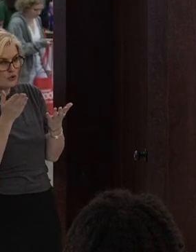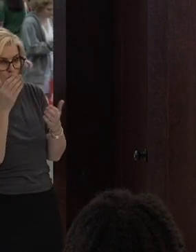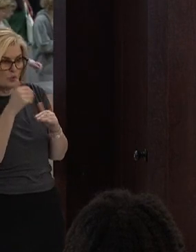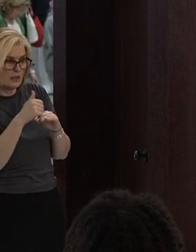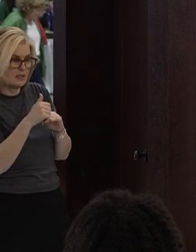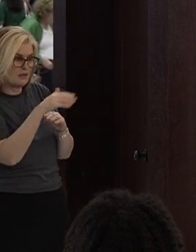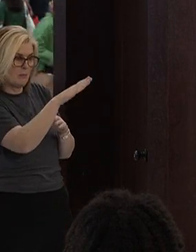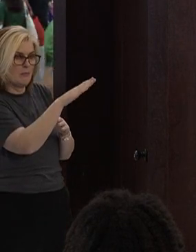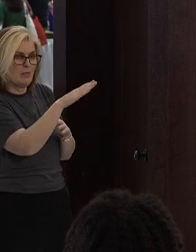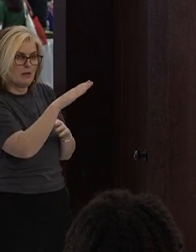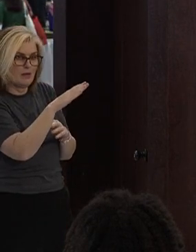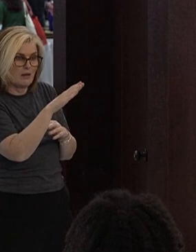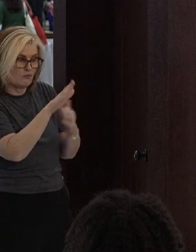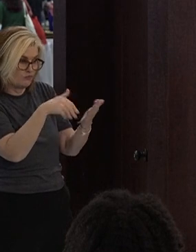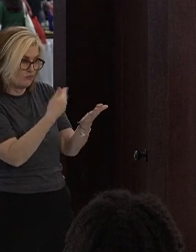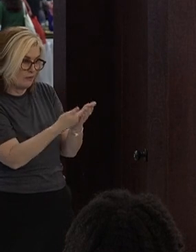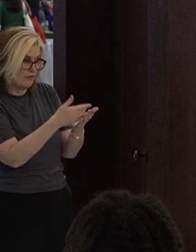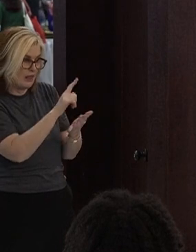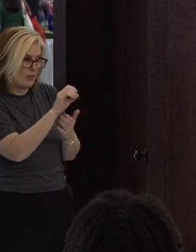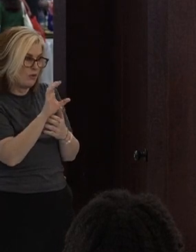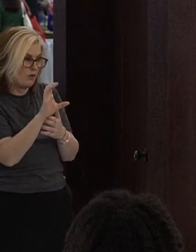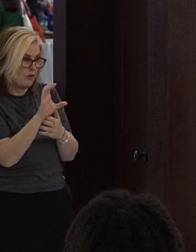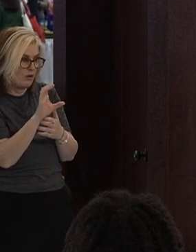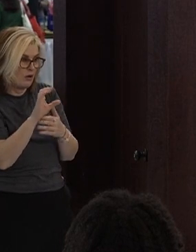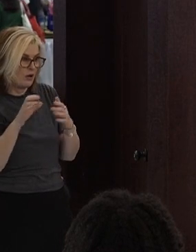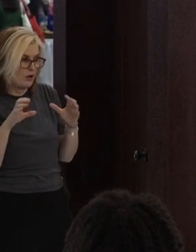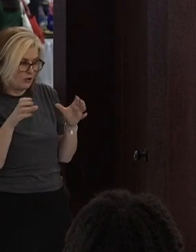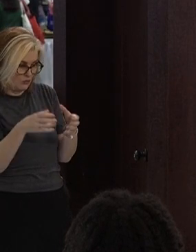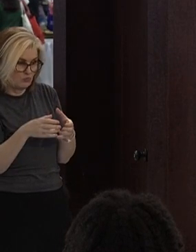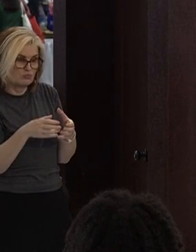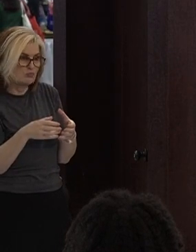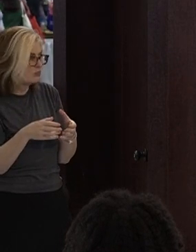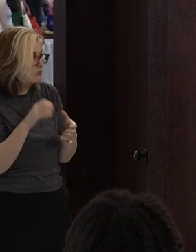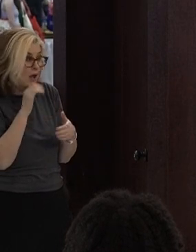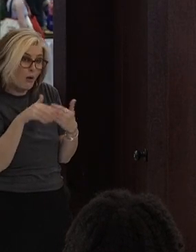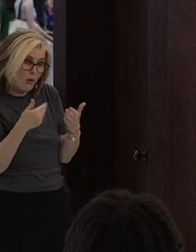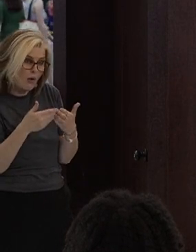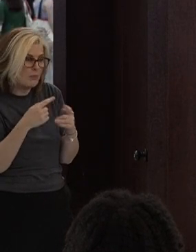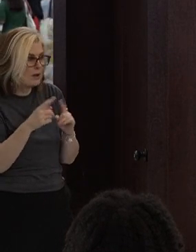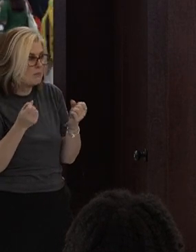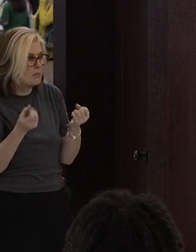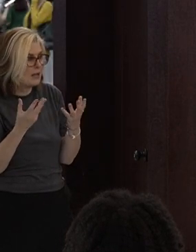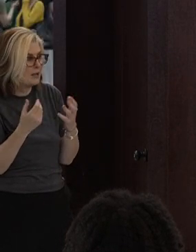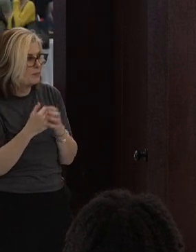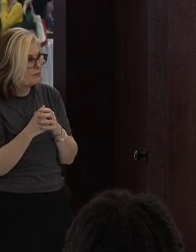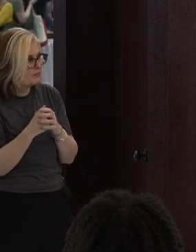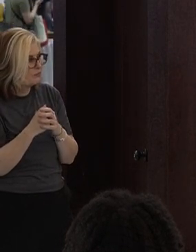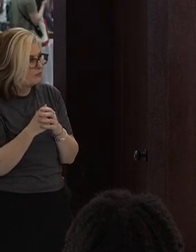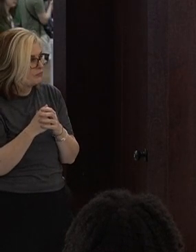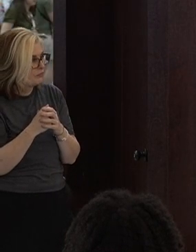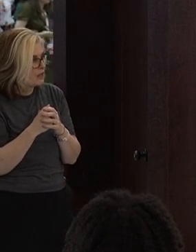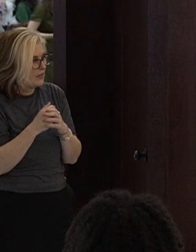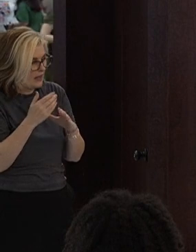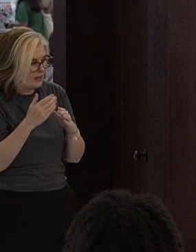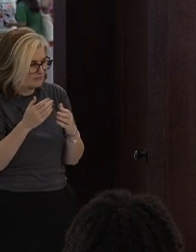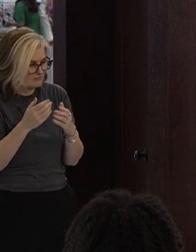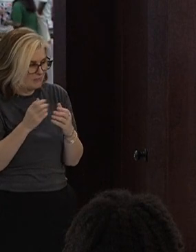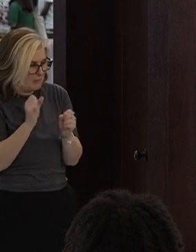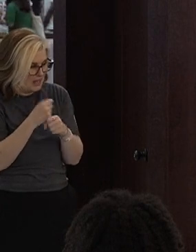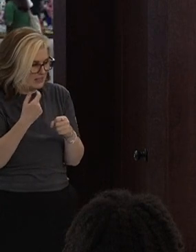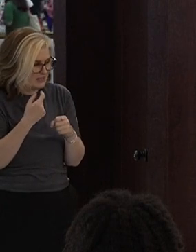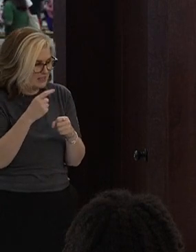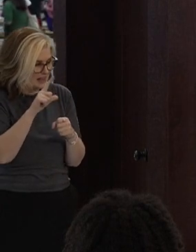submit, end up in the Library of Congress collections. Not all of them, but many of them. And that enriches the Library of